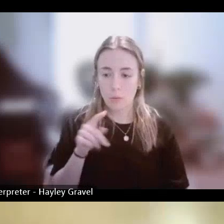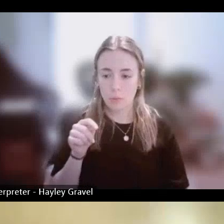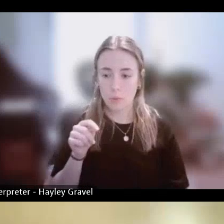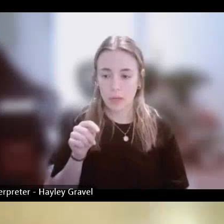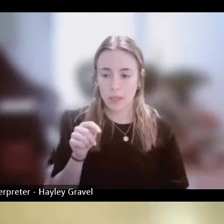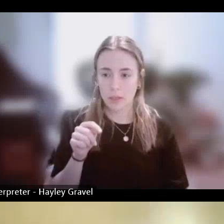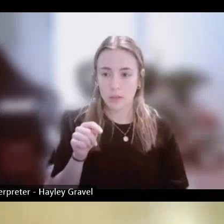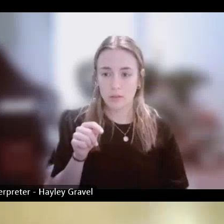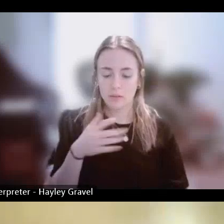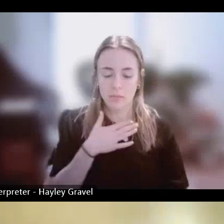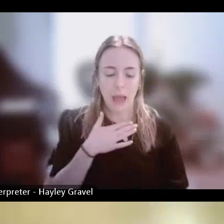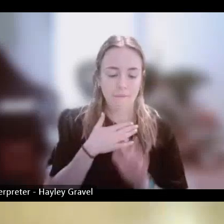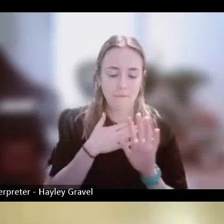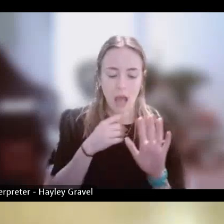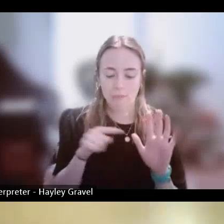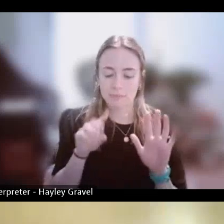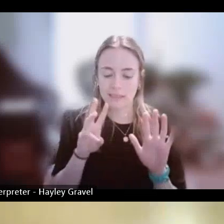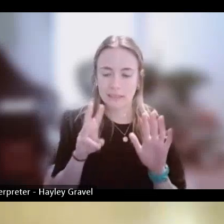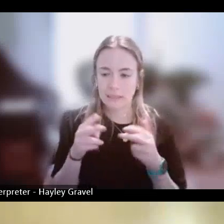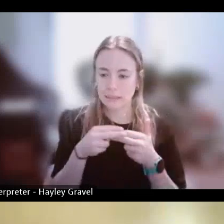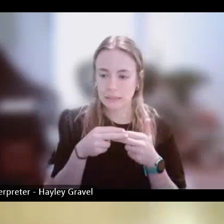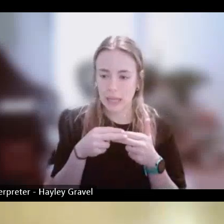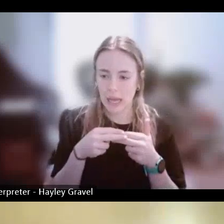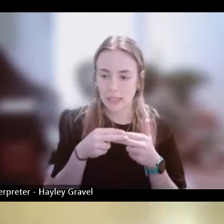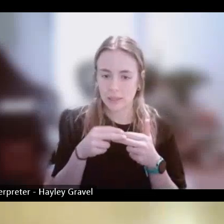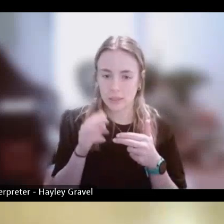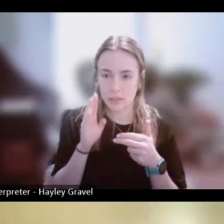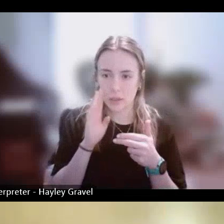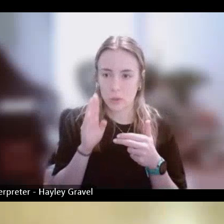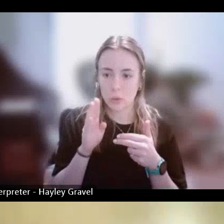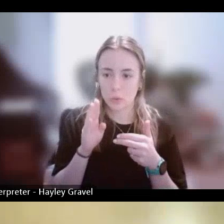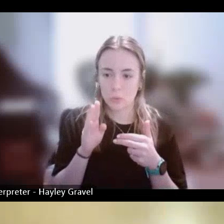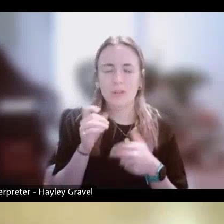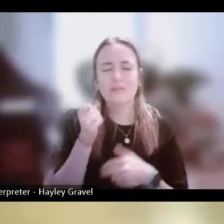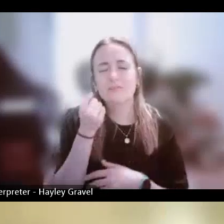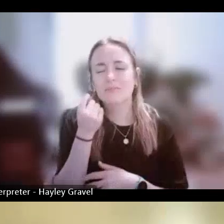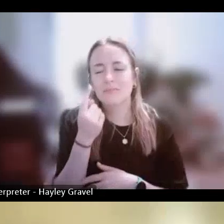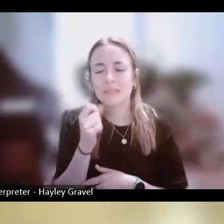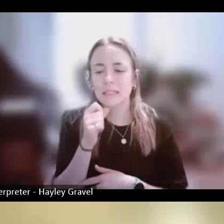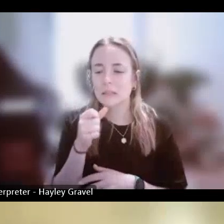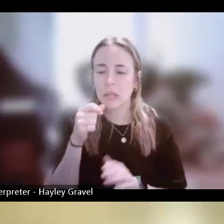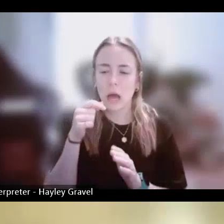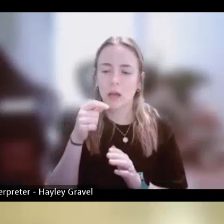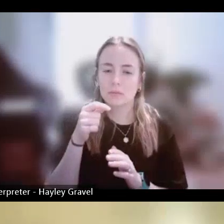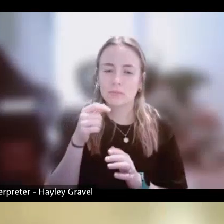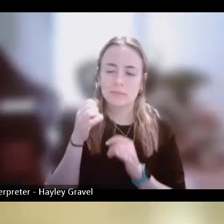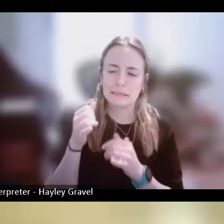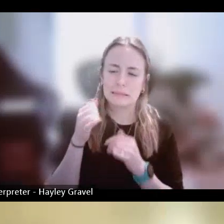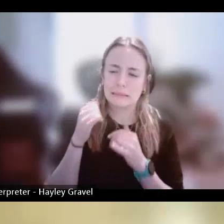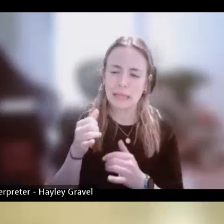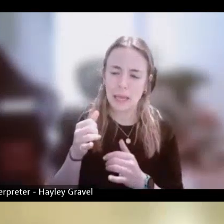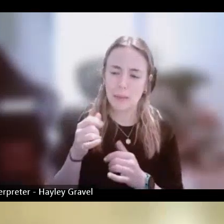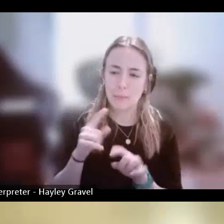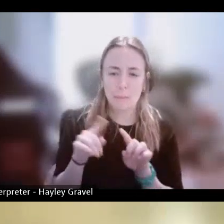my dissertation. Yours will not be near as detailed as mine, but I'm going to show you kind of what I shared with my